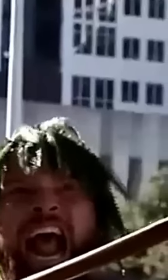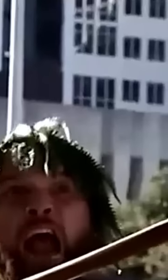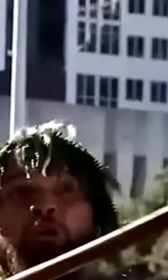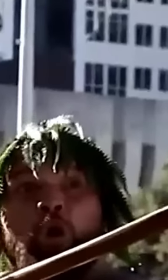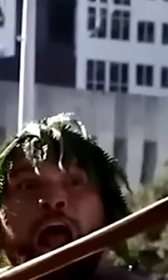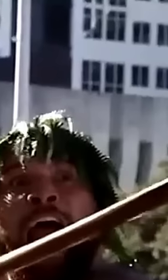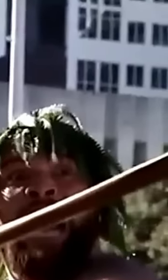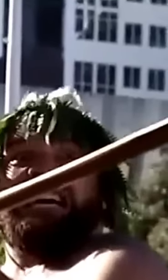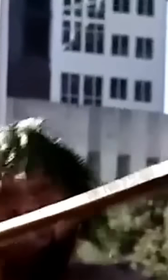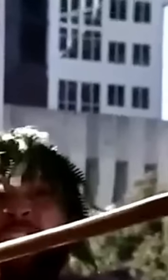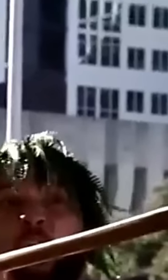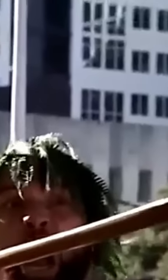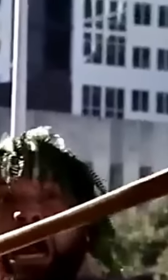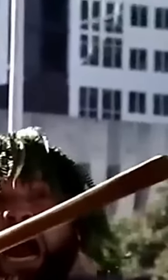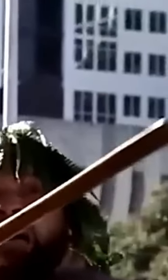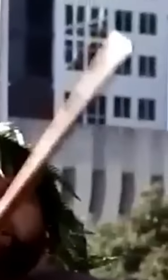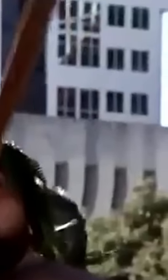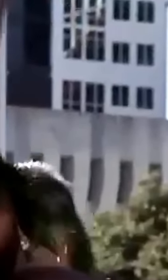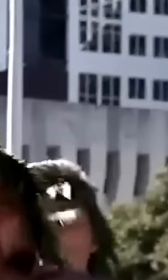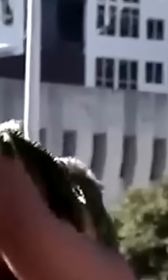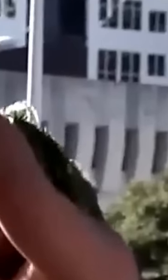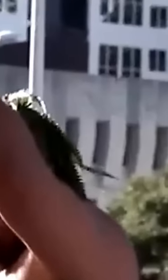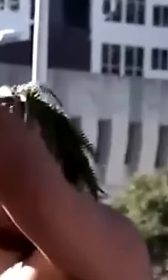Making their voices heard loud and clear,